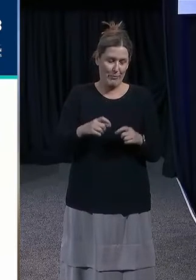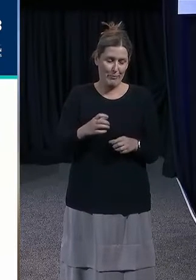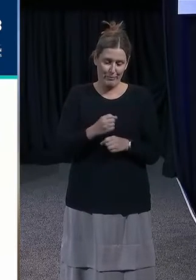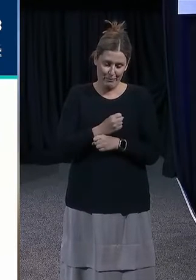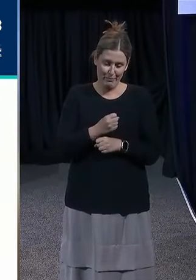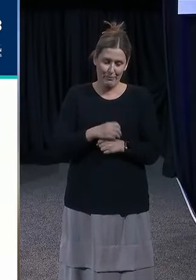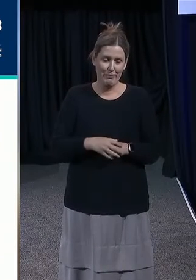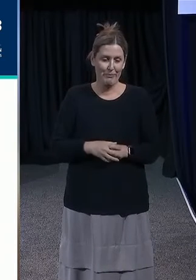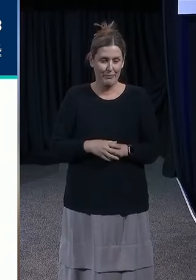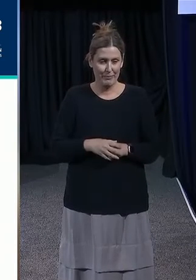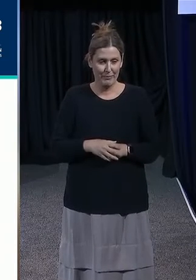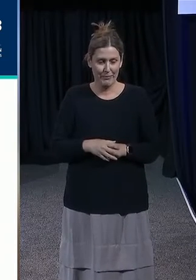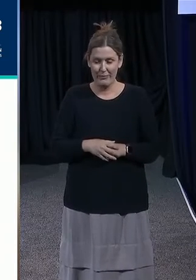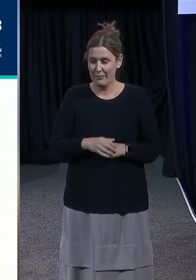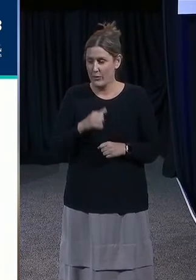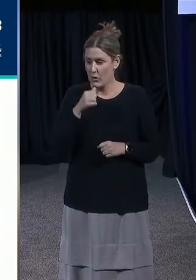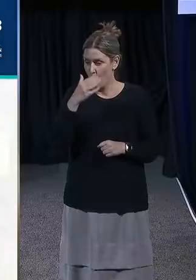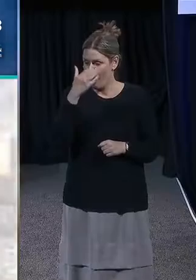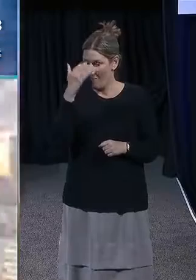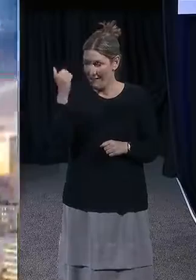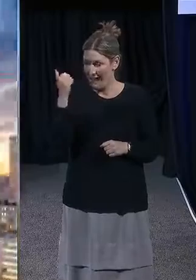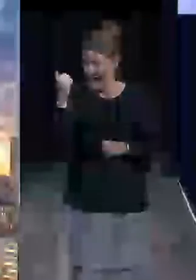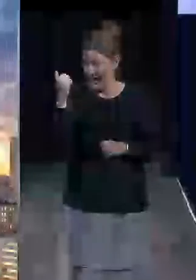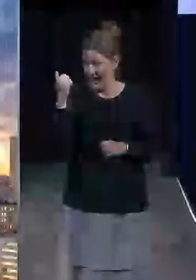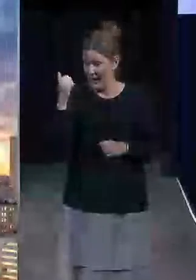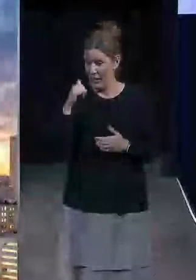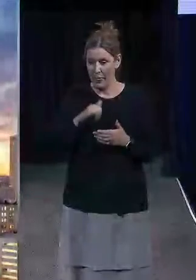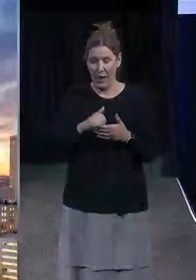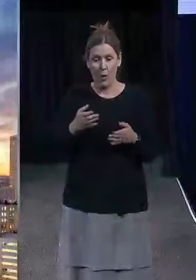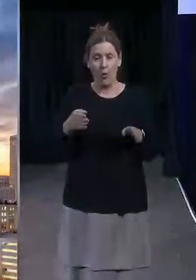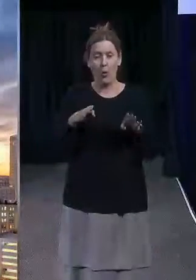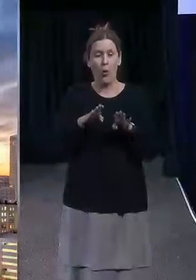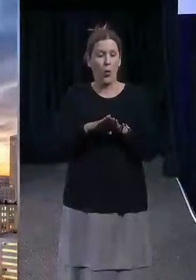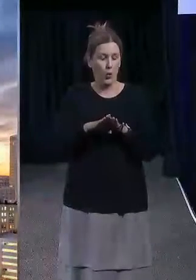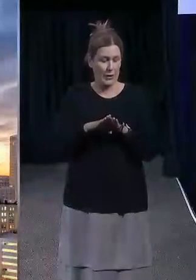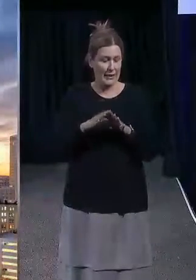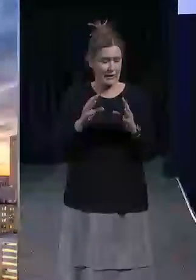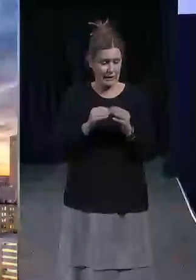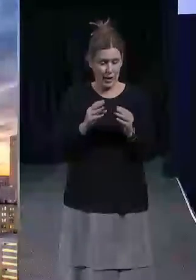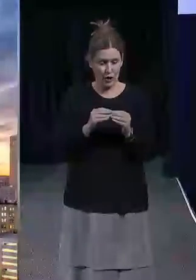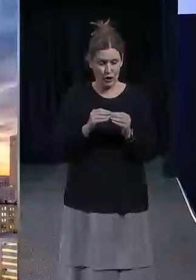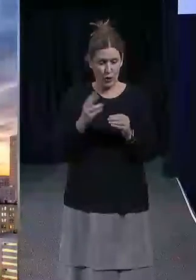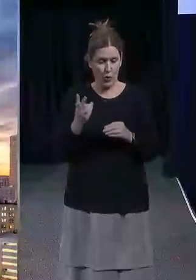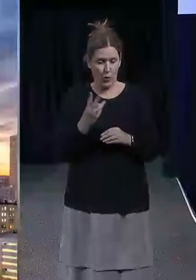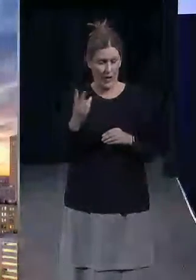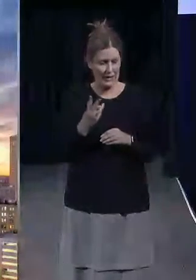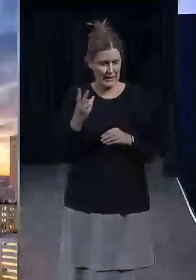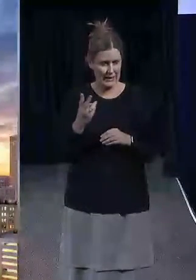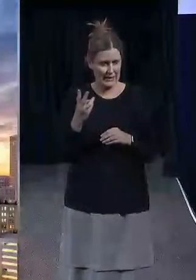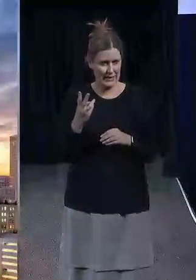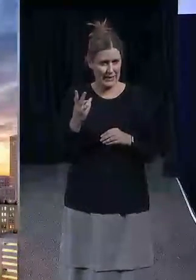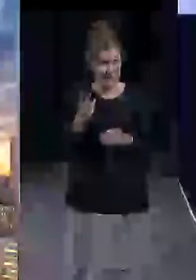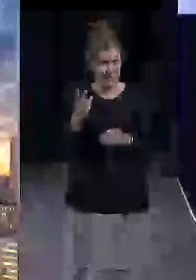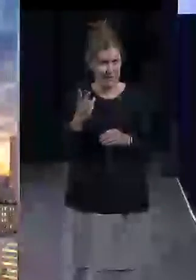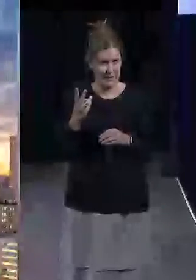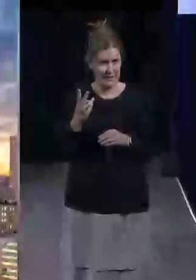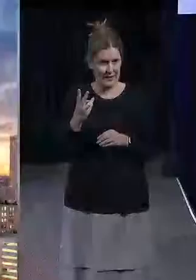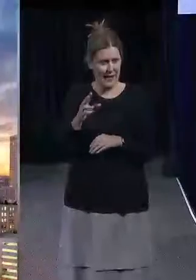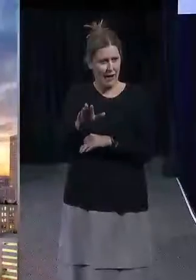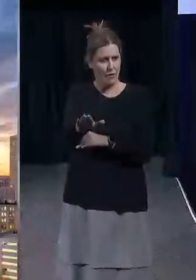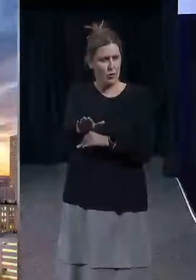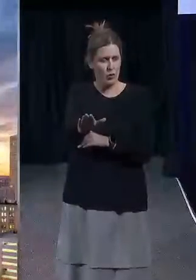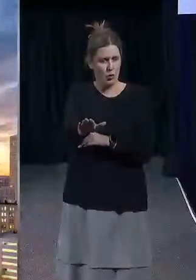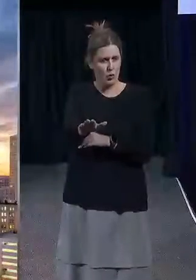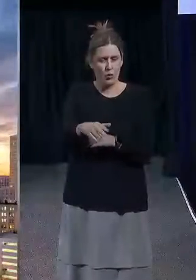And don't forget the fact that we have our closing general session on Wednesday